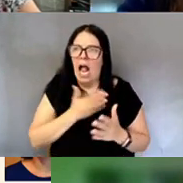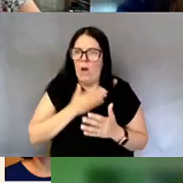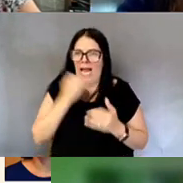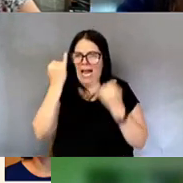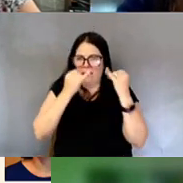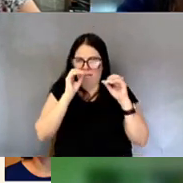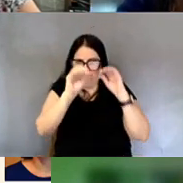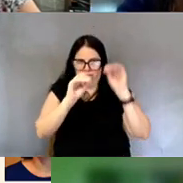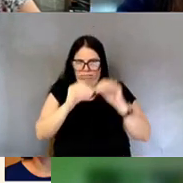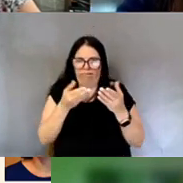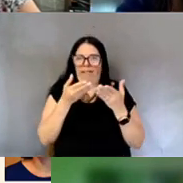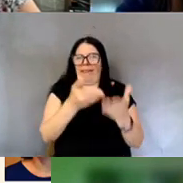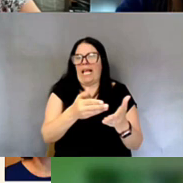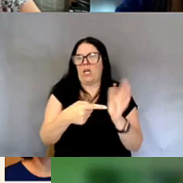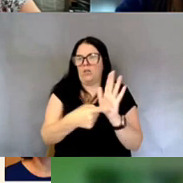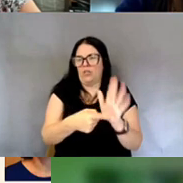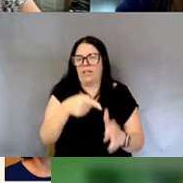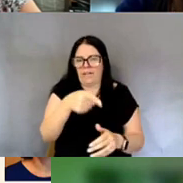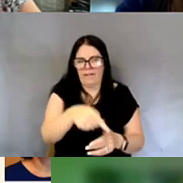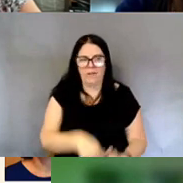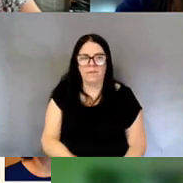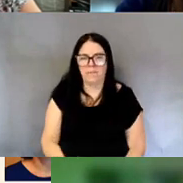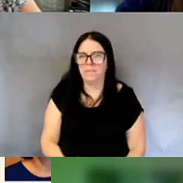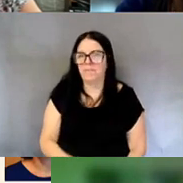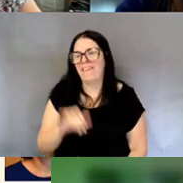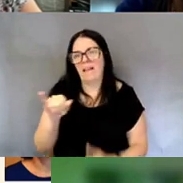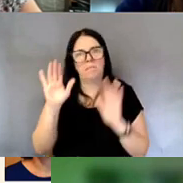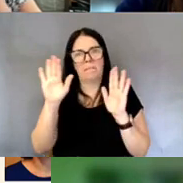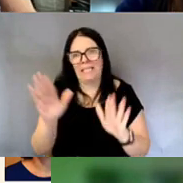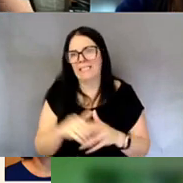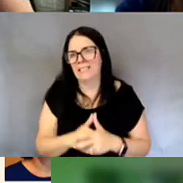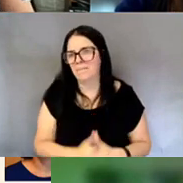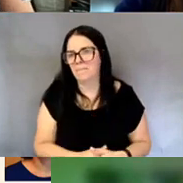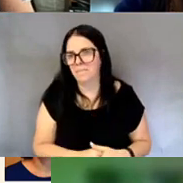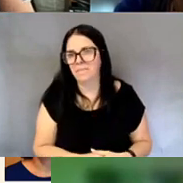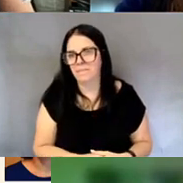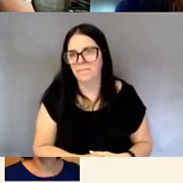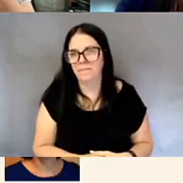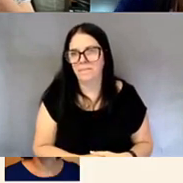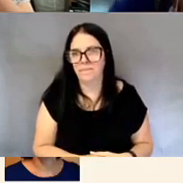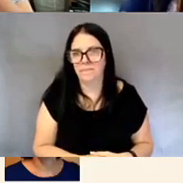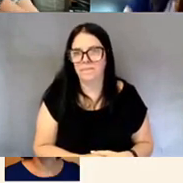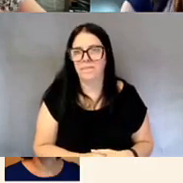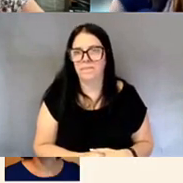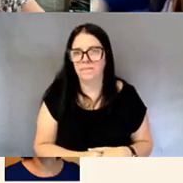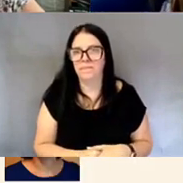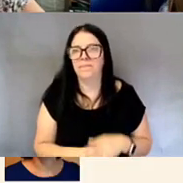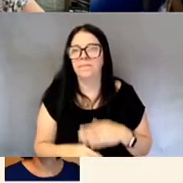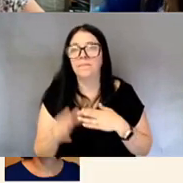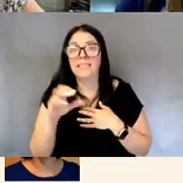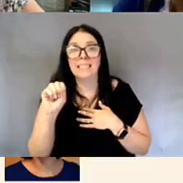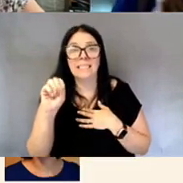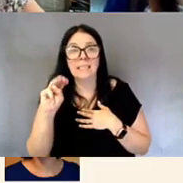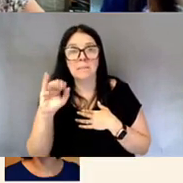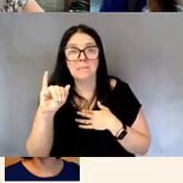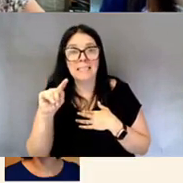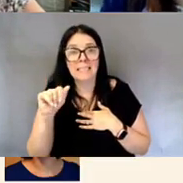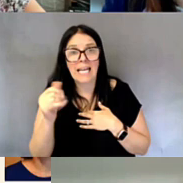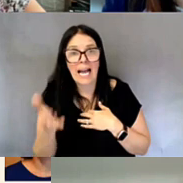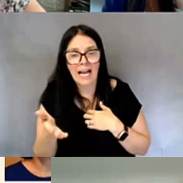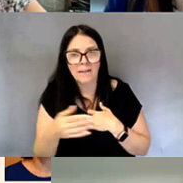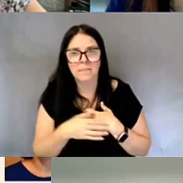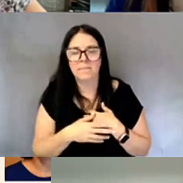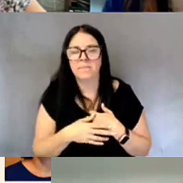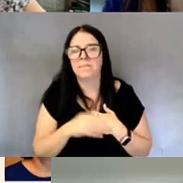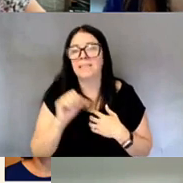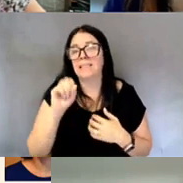group voices, kind of represented in it, which is amazing. So good work, Thank Olga. you. Smita. Yes, I